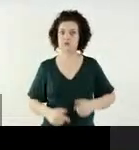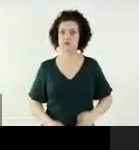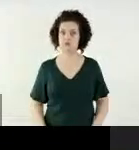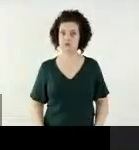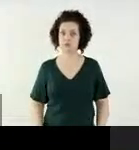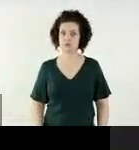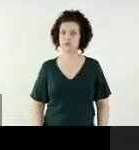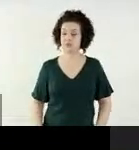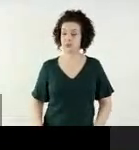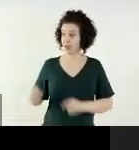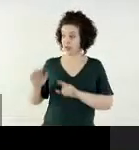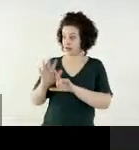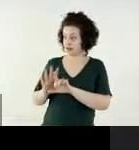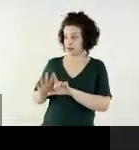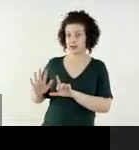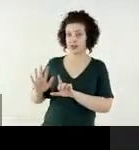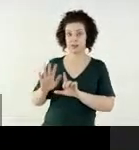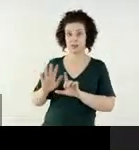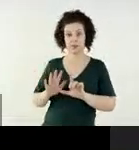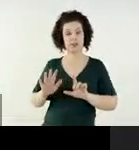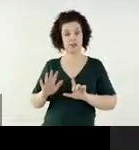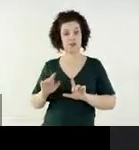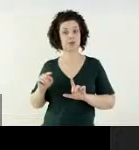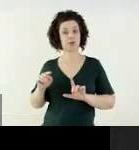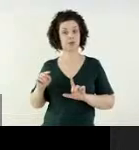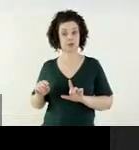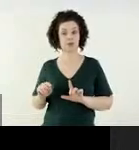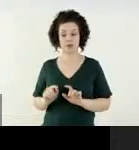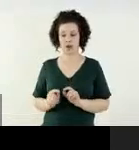particularly robust. And I might add too,